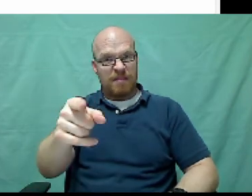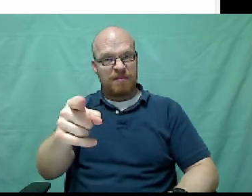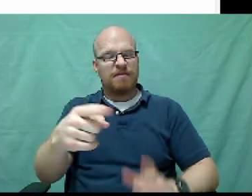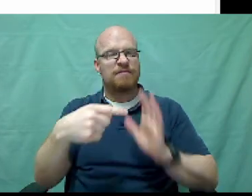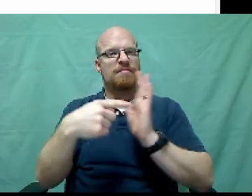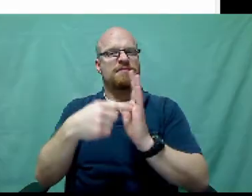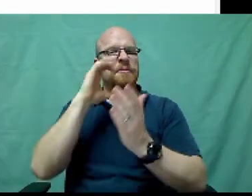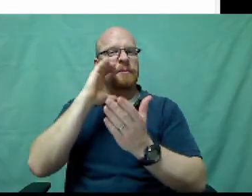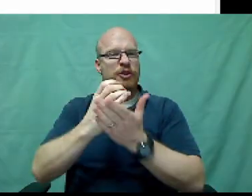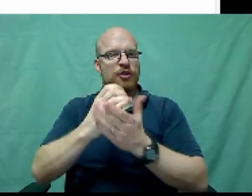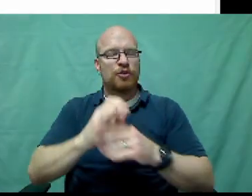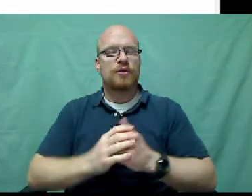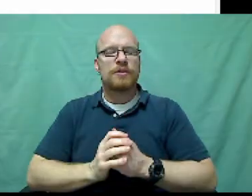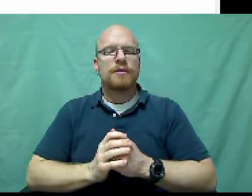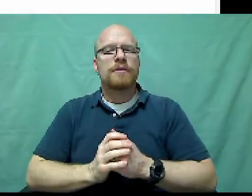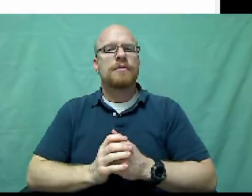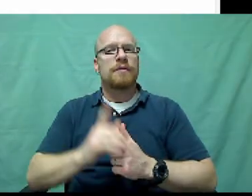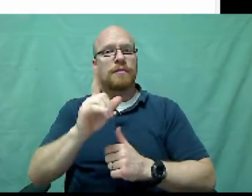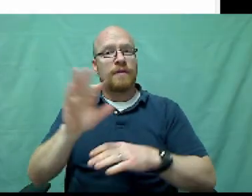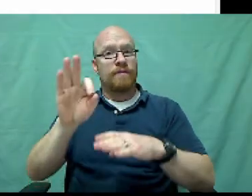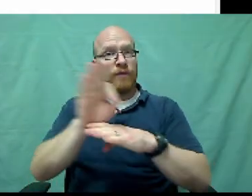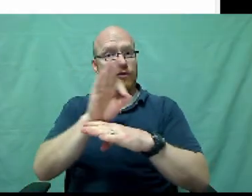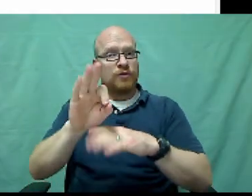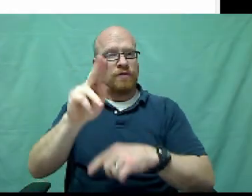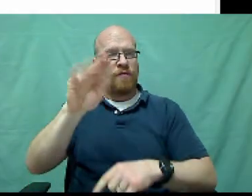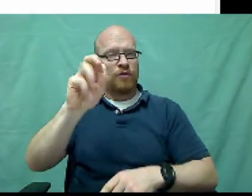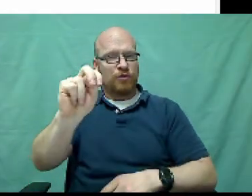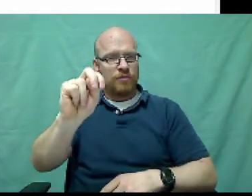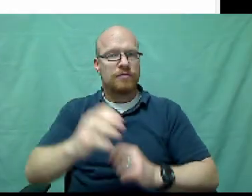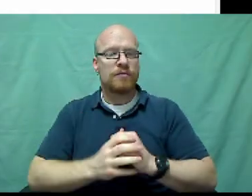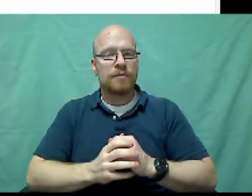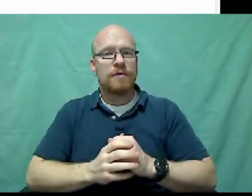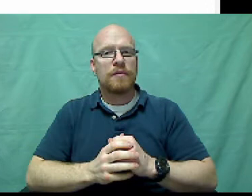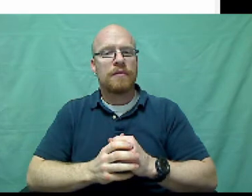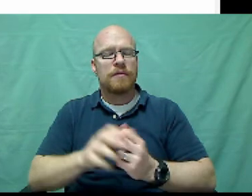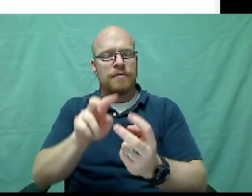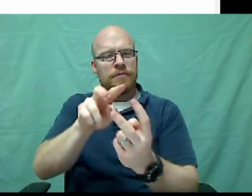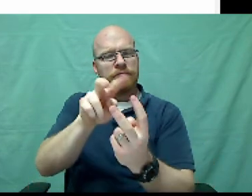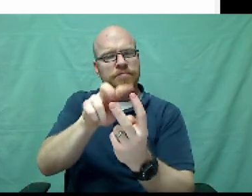Okay, this is a picture representation of a function.